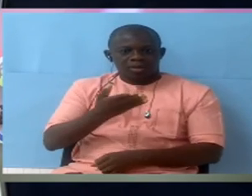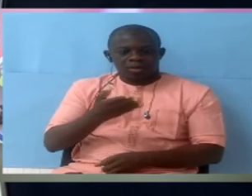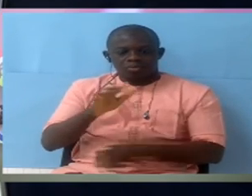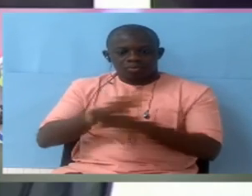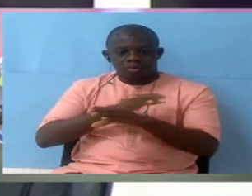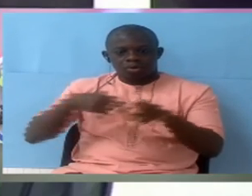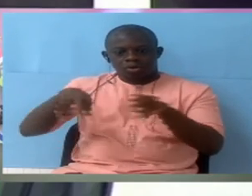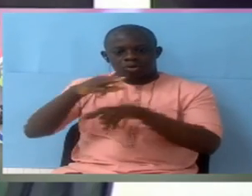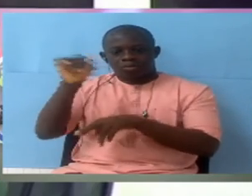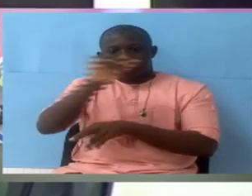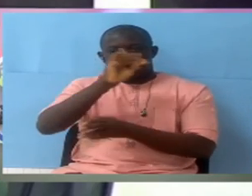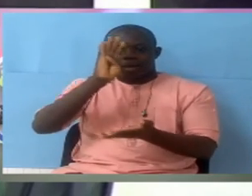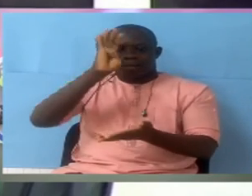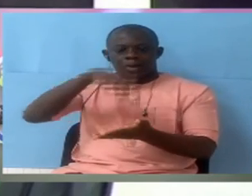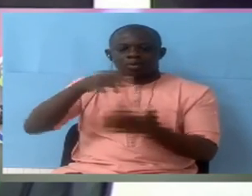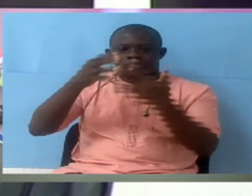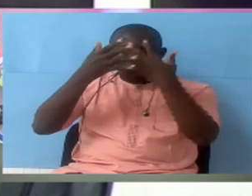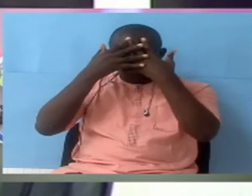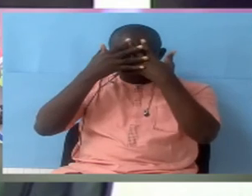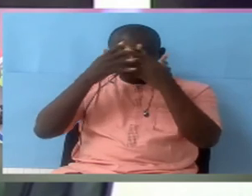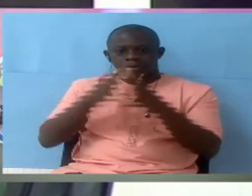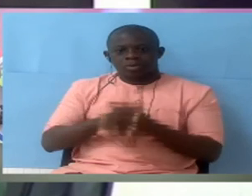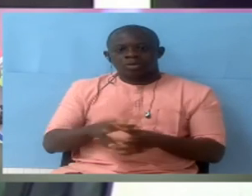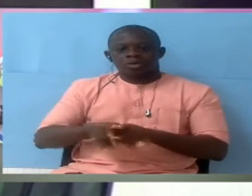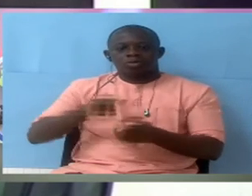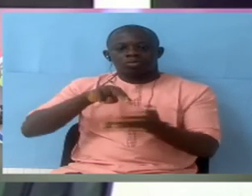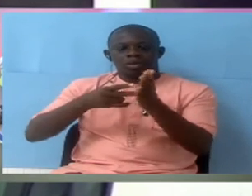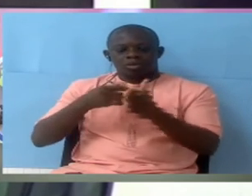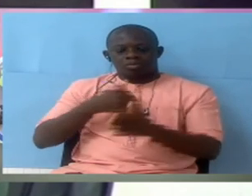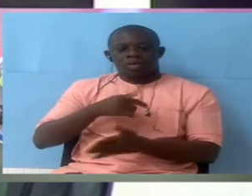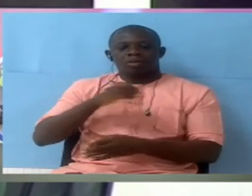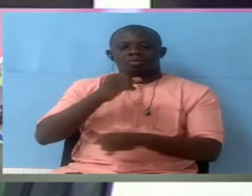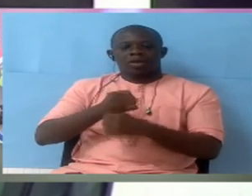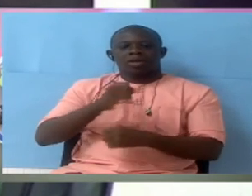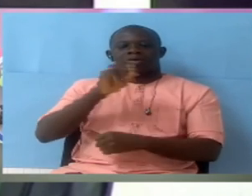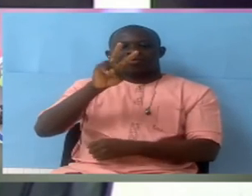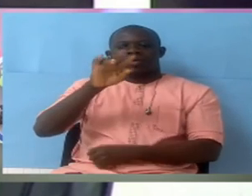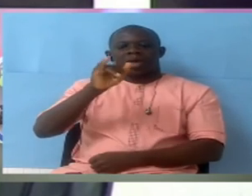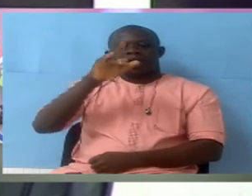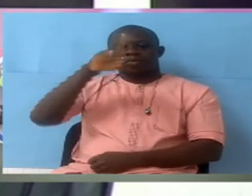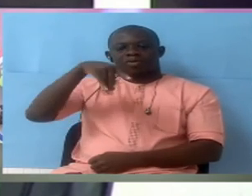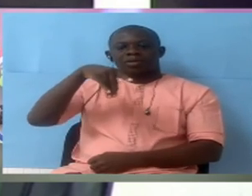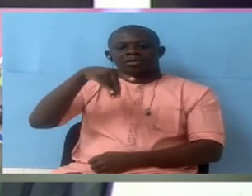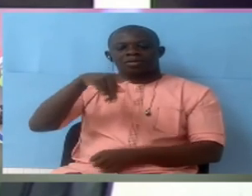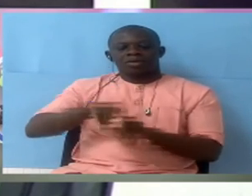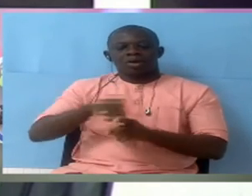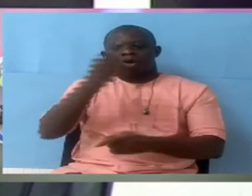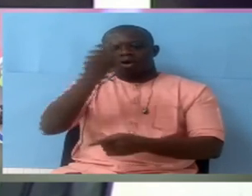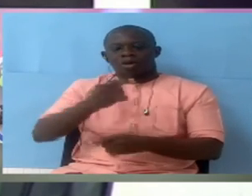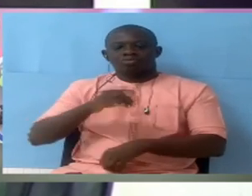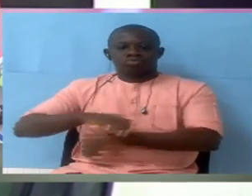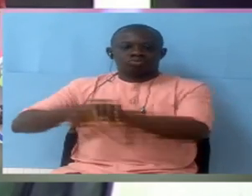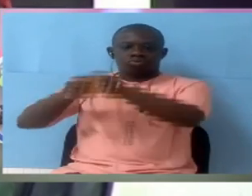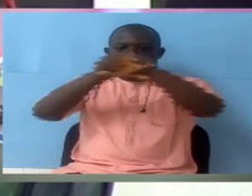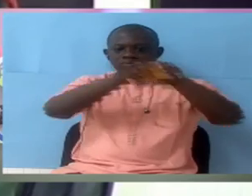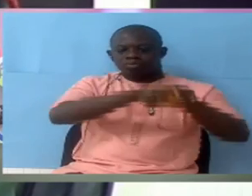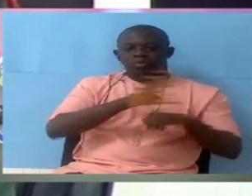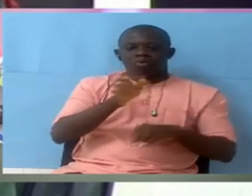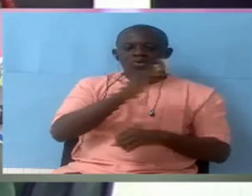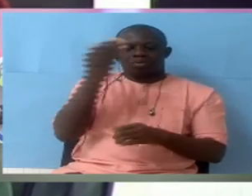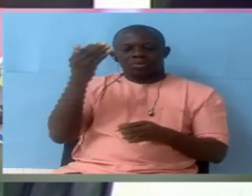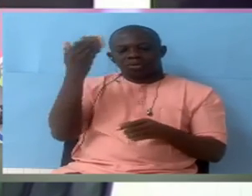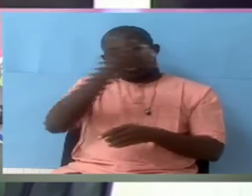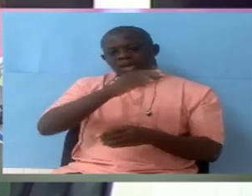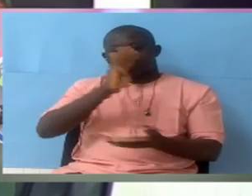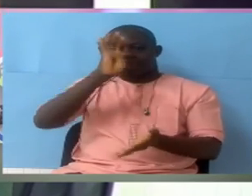Then that I will be a VIP. I was just taken direct. su boba kay bon dina nek nit kuñ fonk man